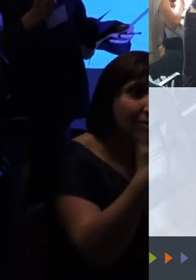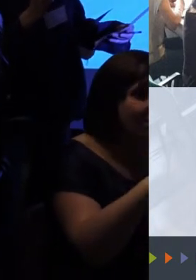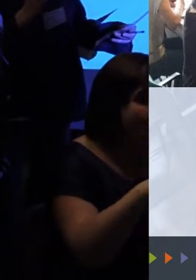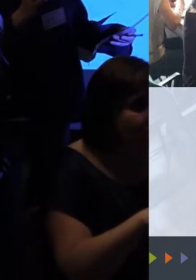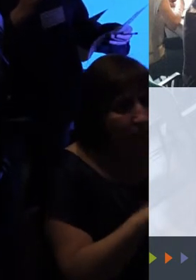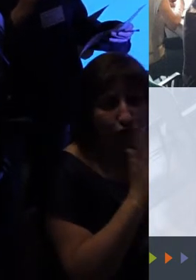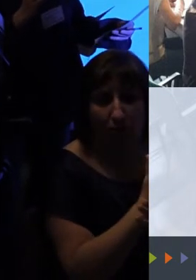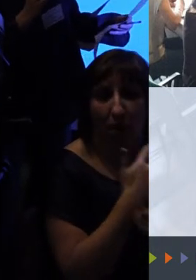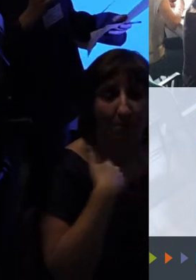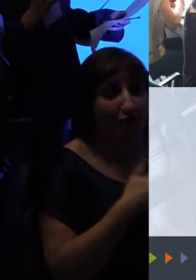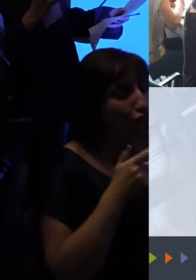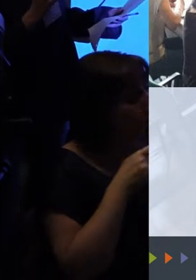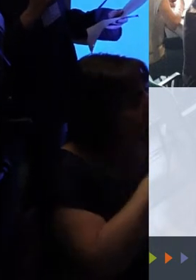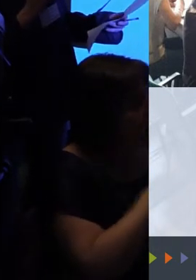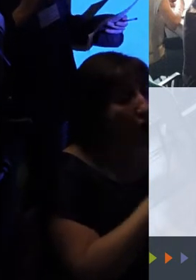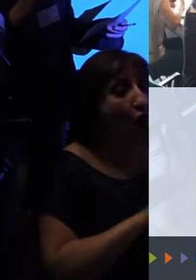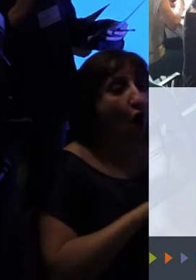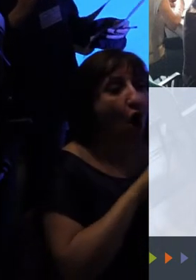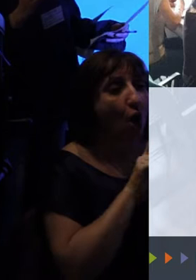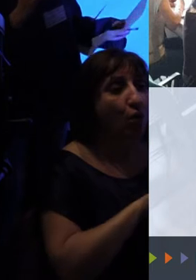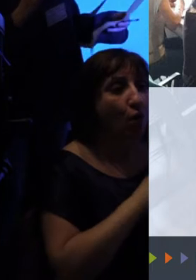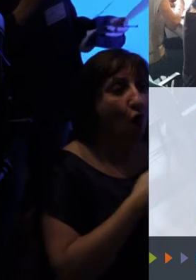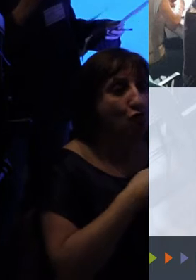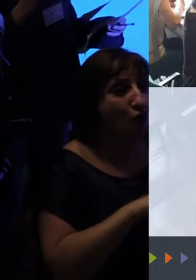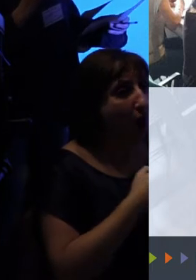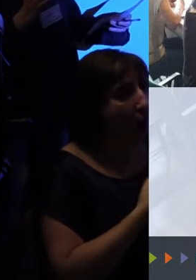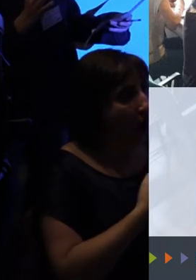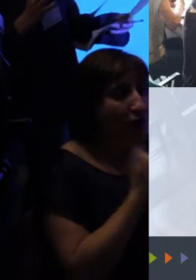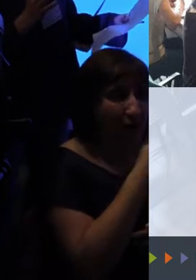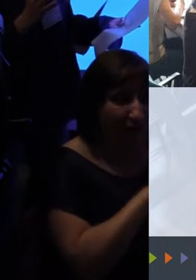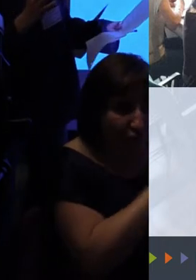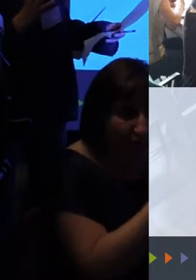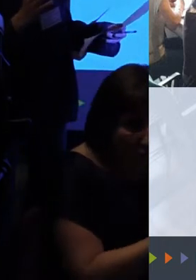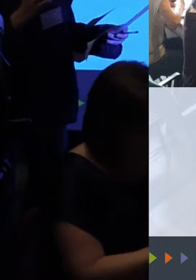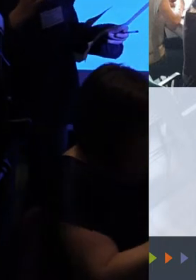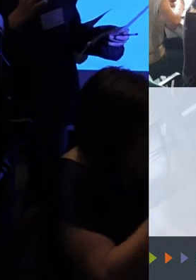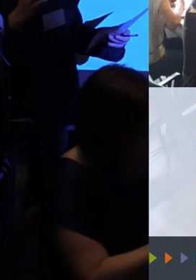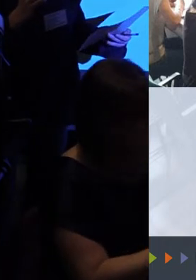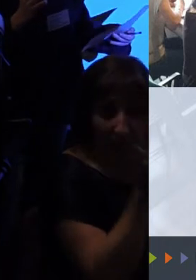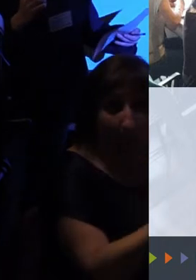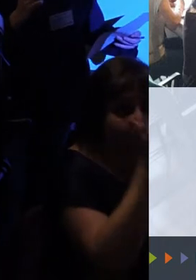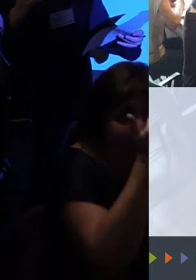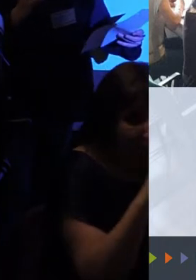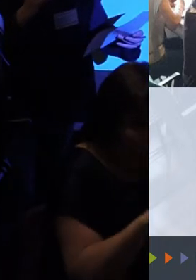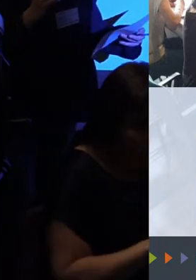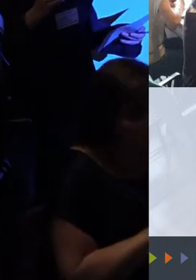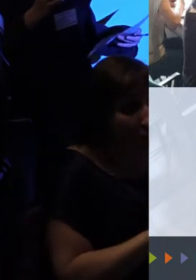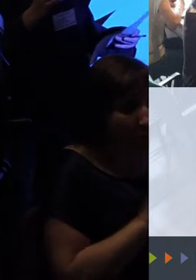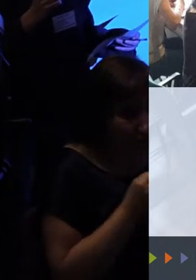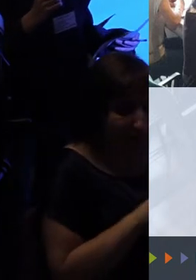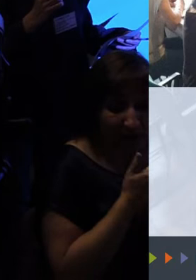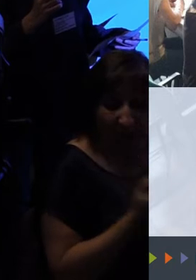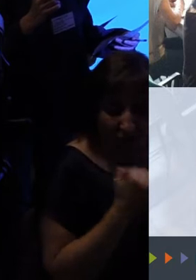Amazing response as I walked out. Laura Hein March from Hares said, we can give you some funding. She did. It was absolutely amazing. We had to spend it by the